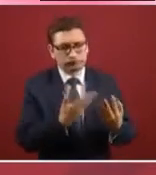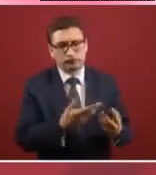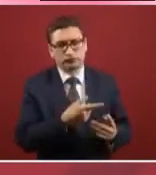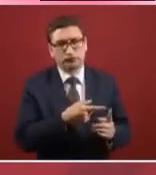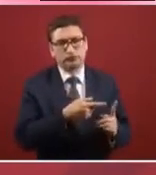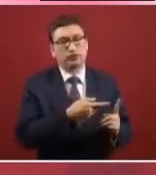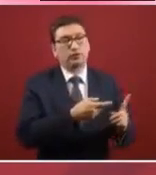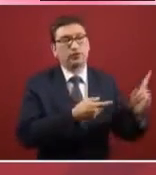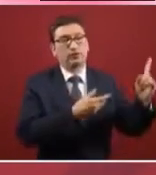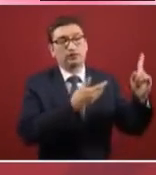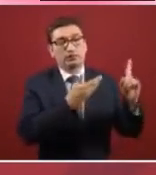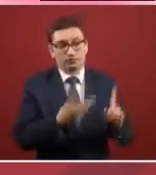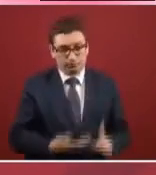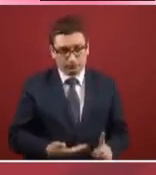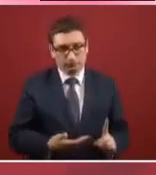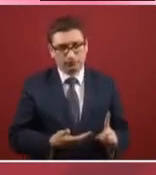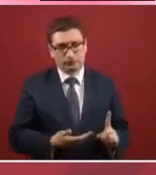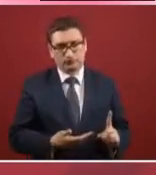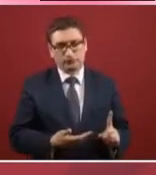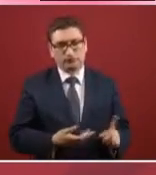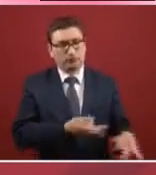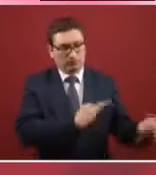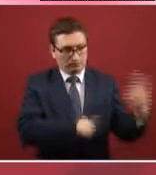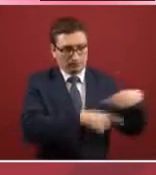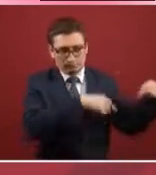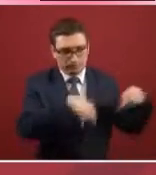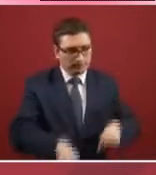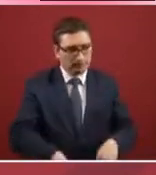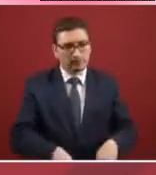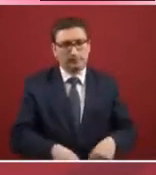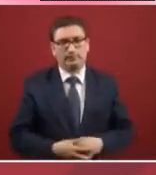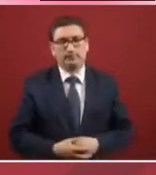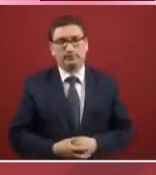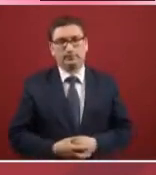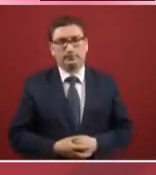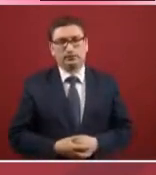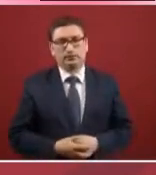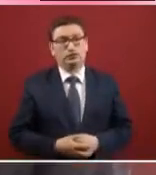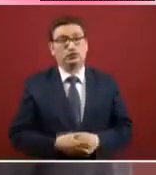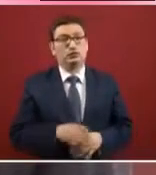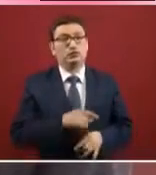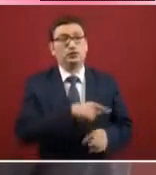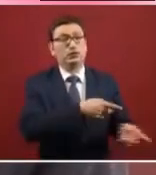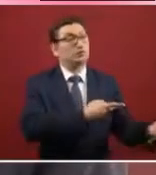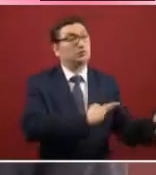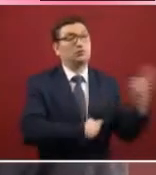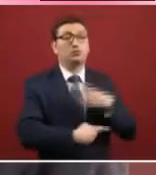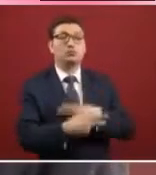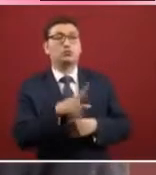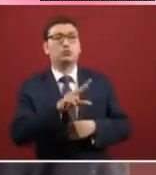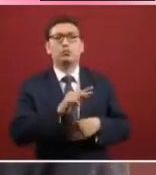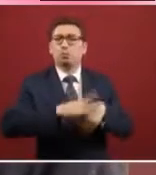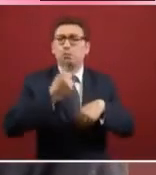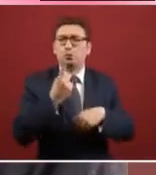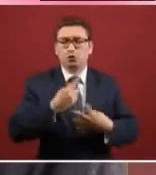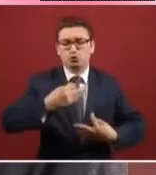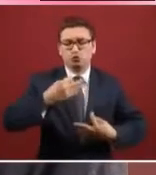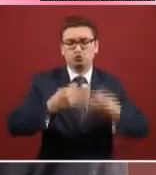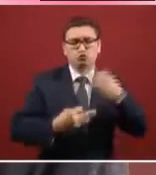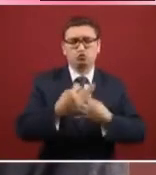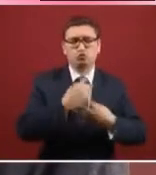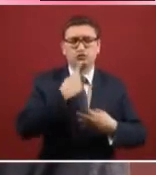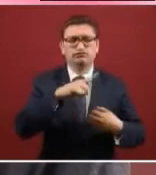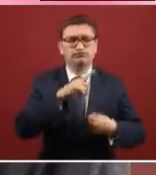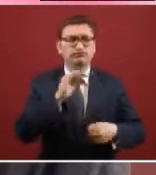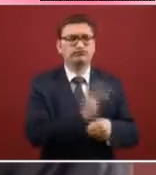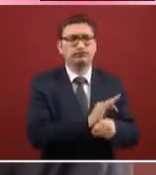a que se presente y se le otorga un amparo. All he has to do is present himself